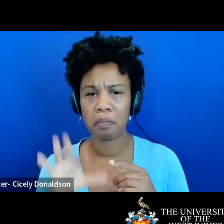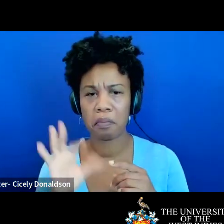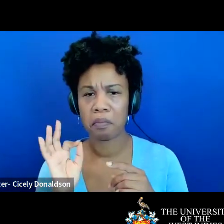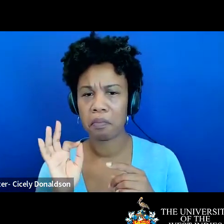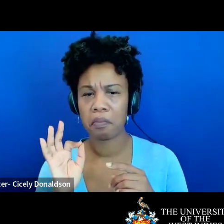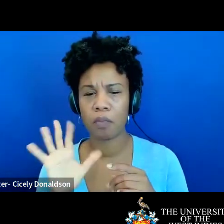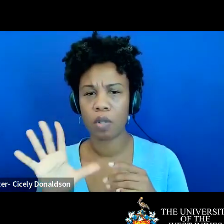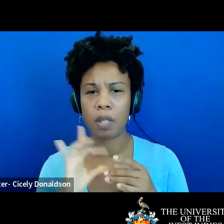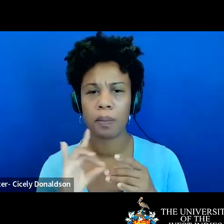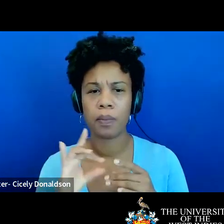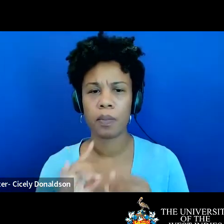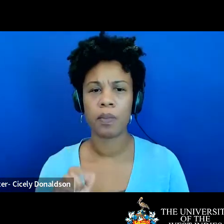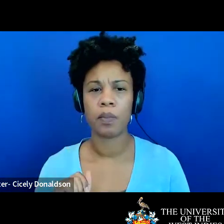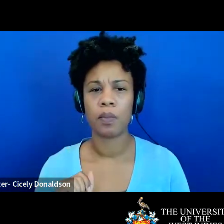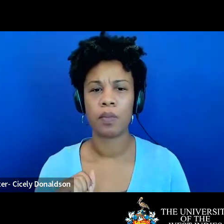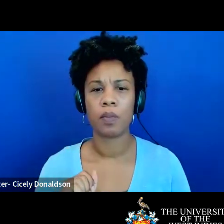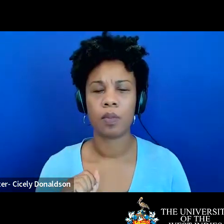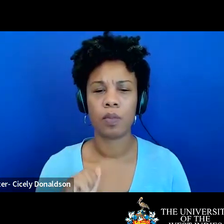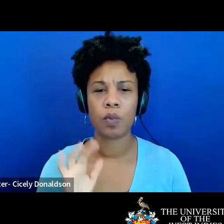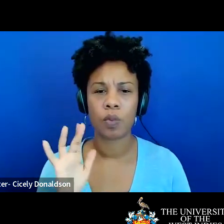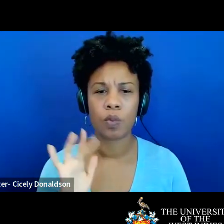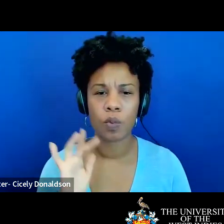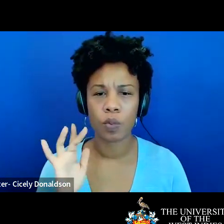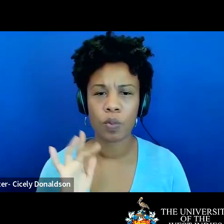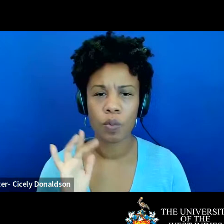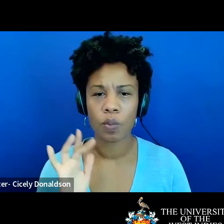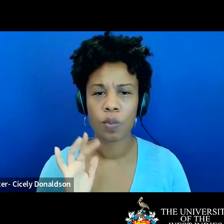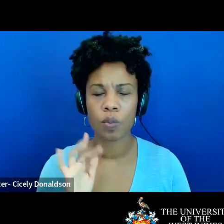Let's see. Oh, yes.